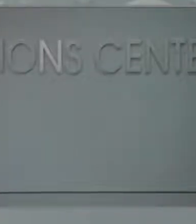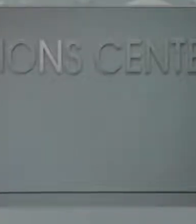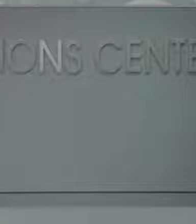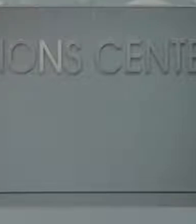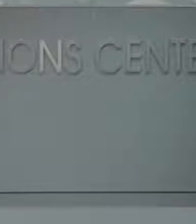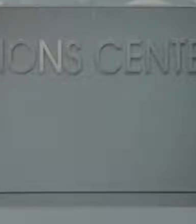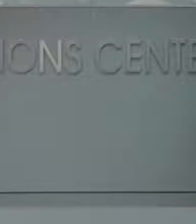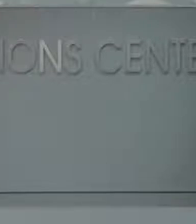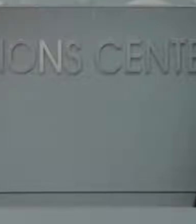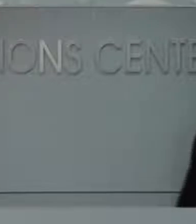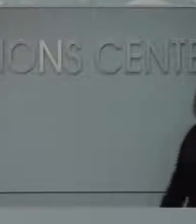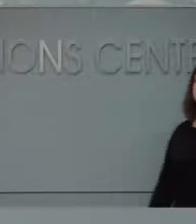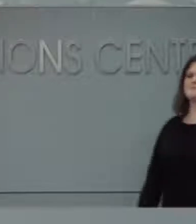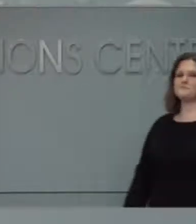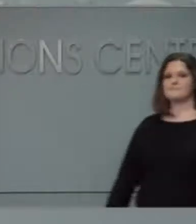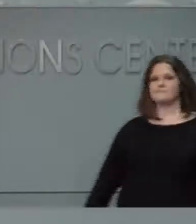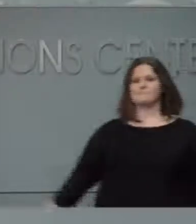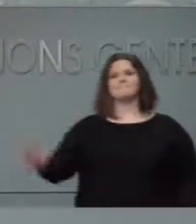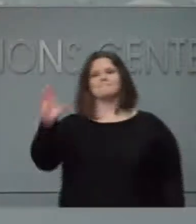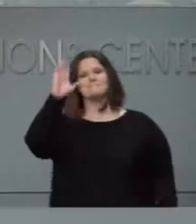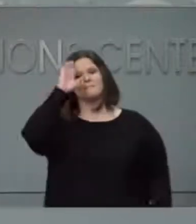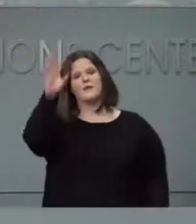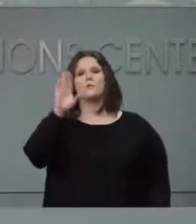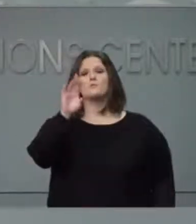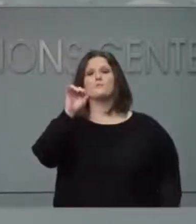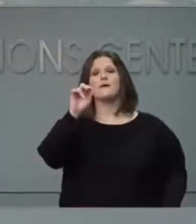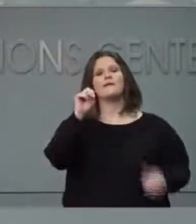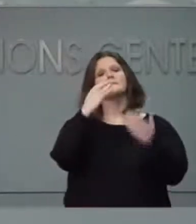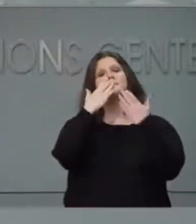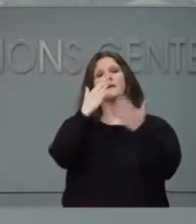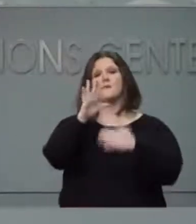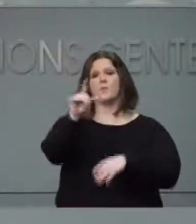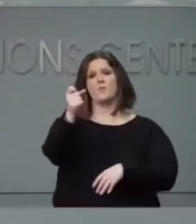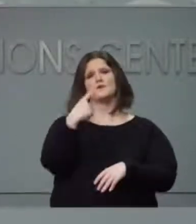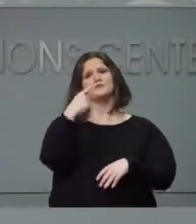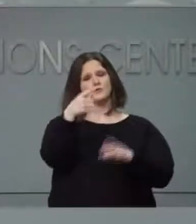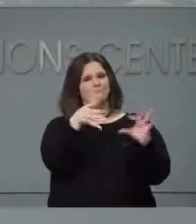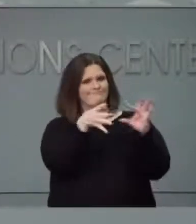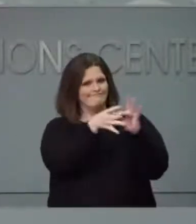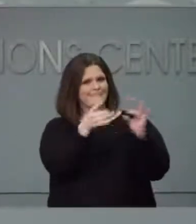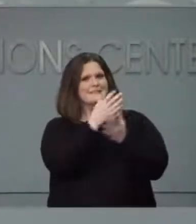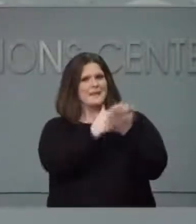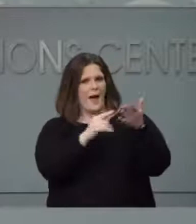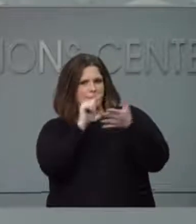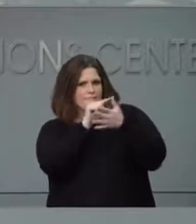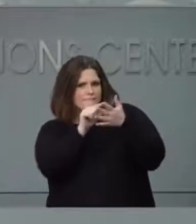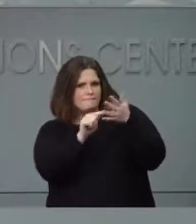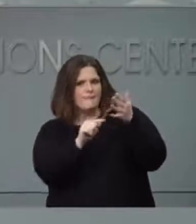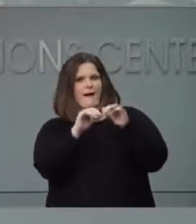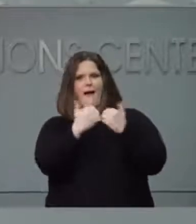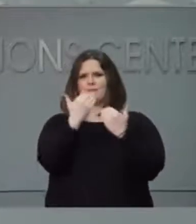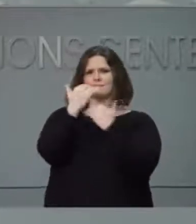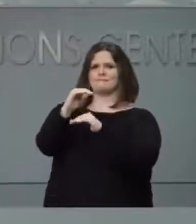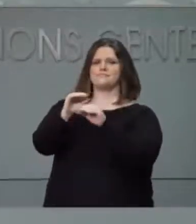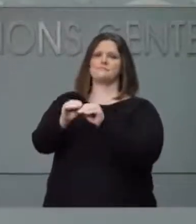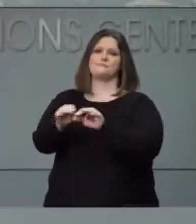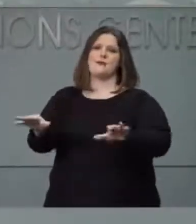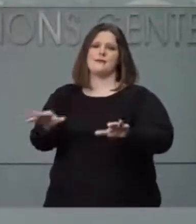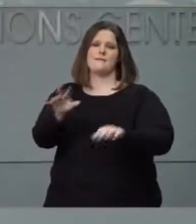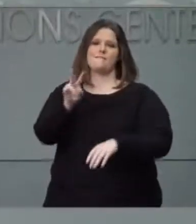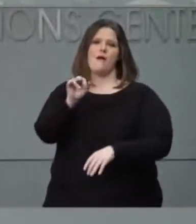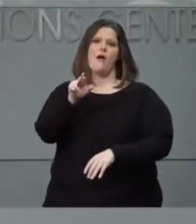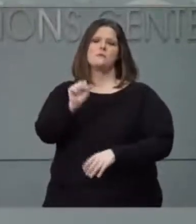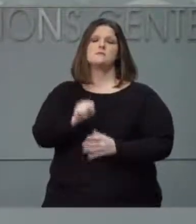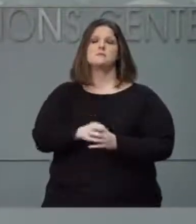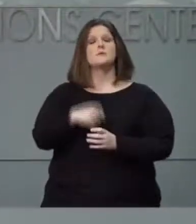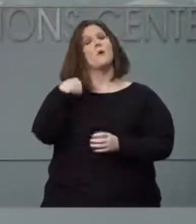things that we are trying to help folks do in order to slow the spread of this virus. We knew as we're heading into the season